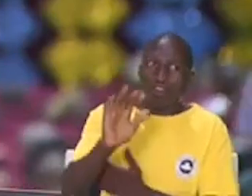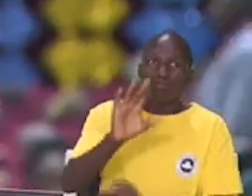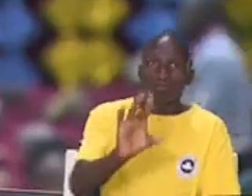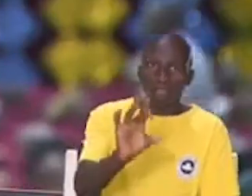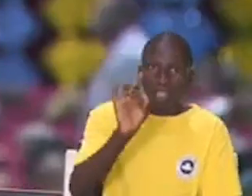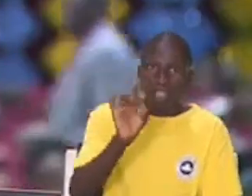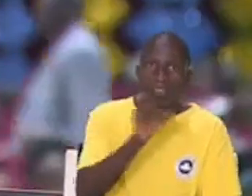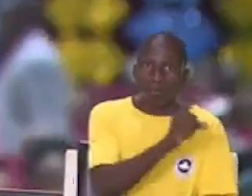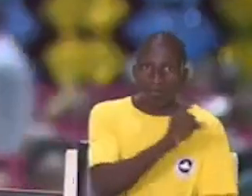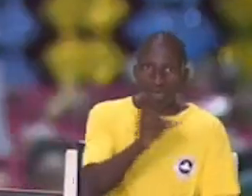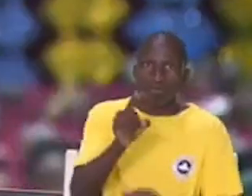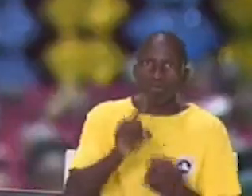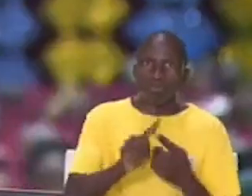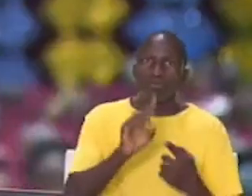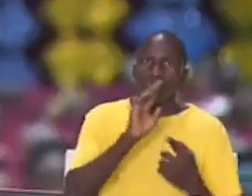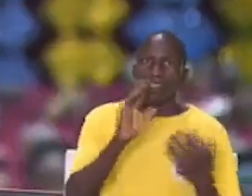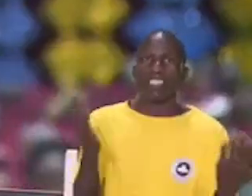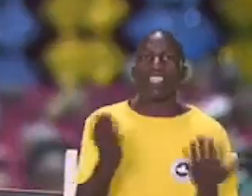tonight